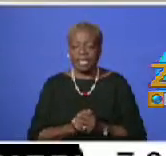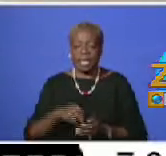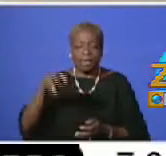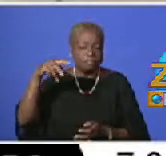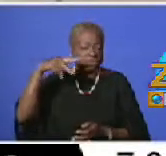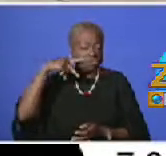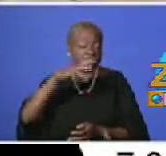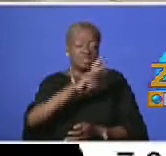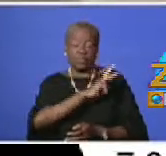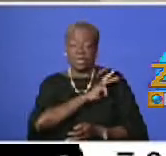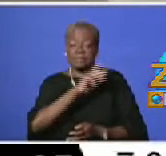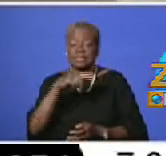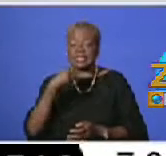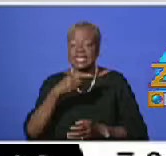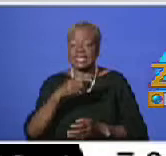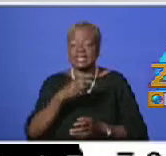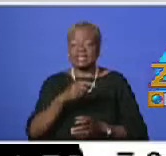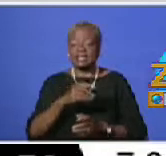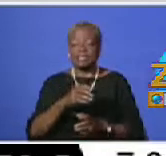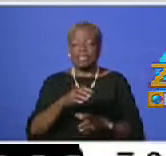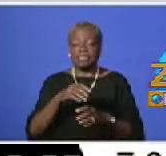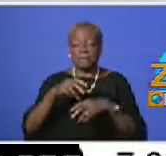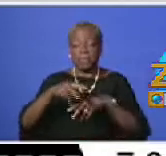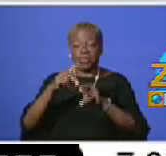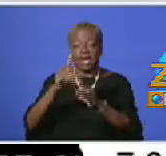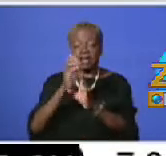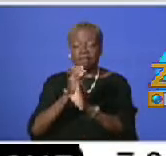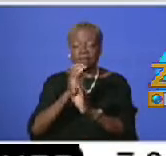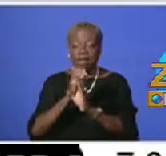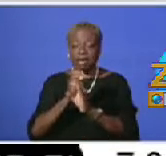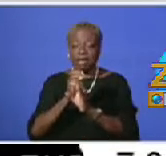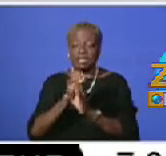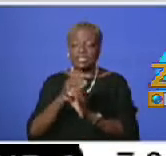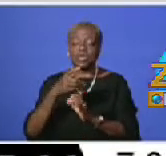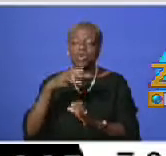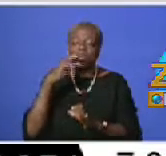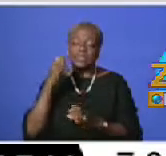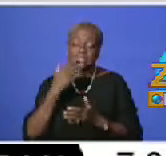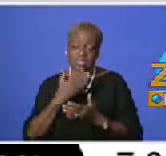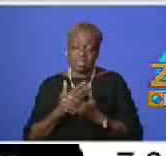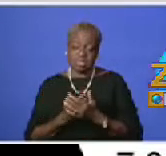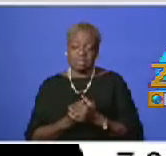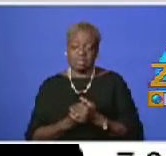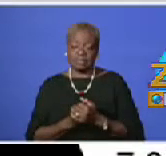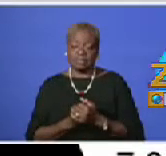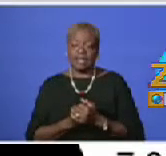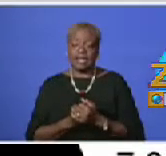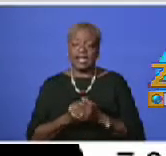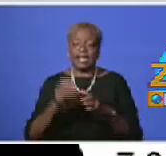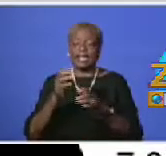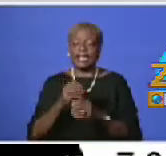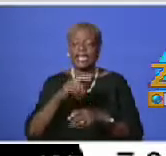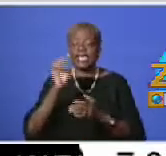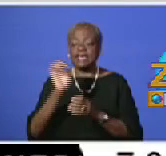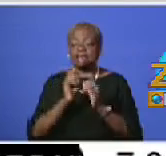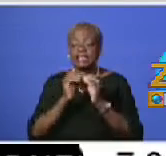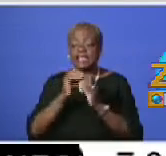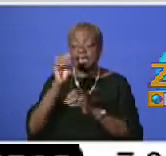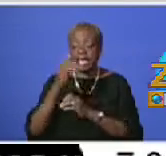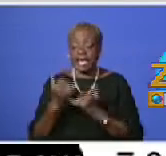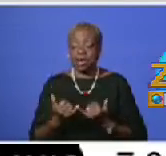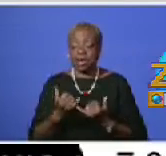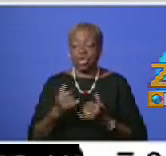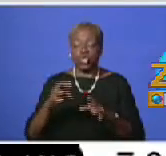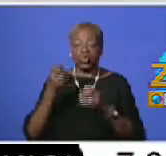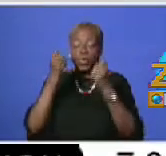considering all they've been through. Getting back to some sense of normalcy, she says, is not easy. Even now, you